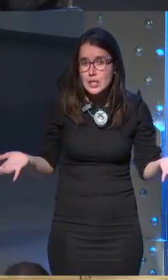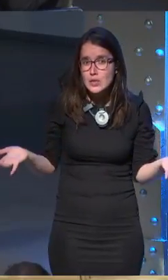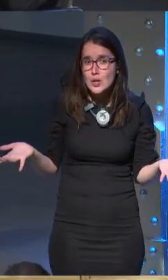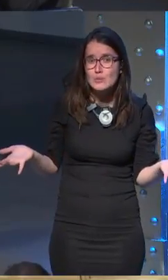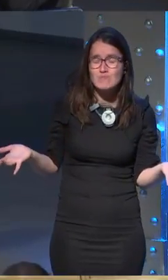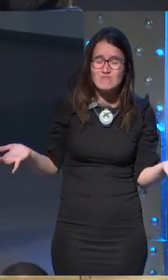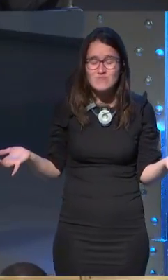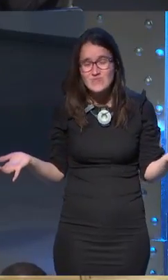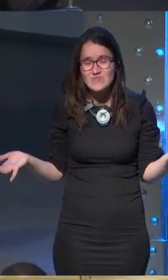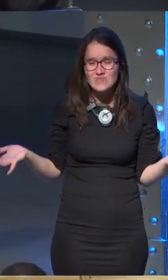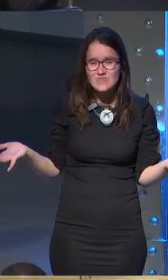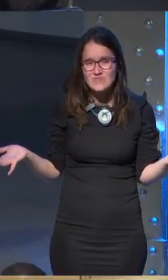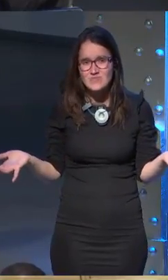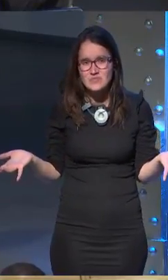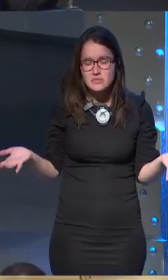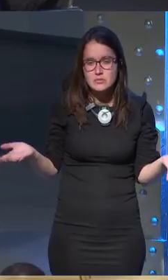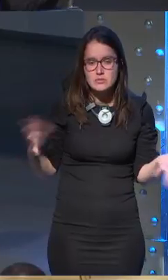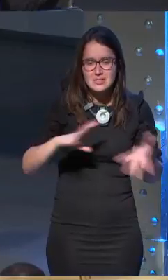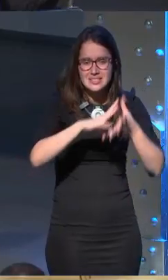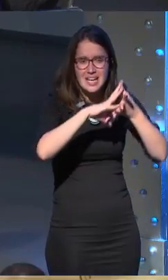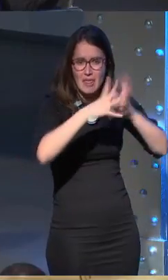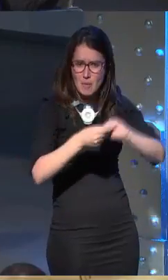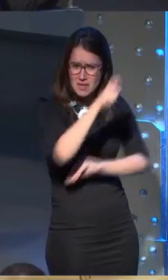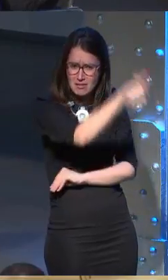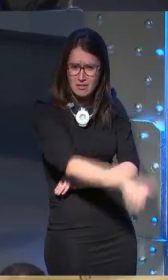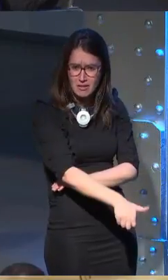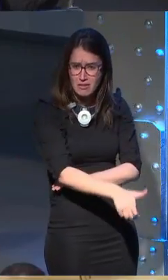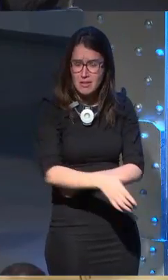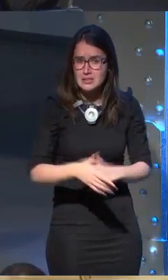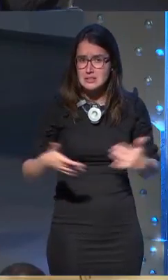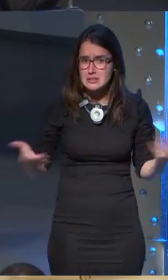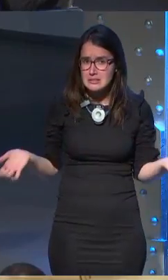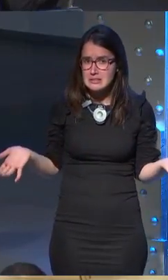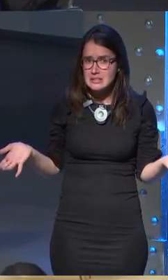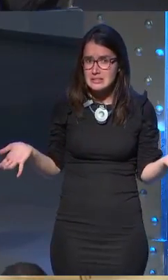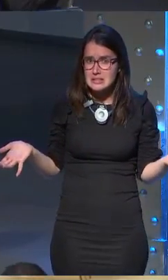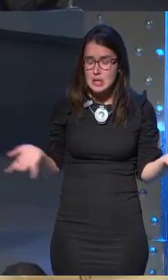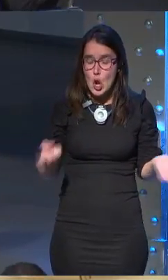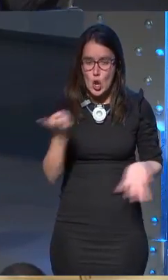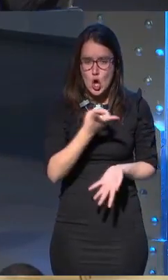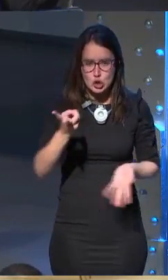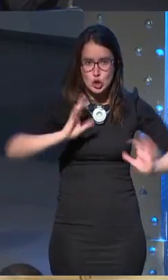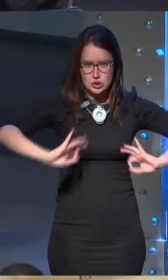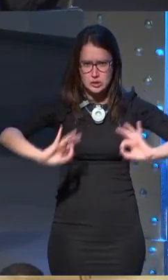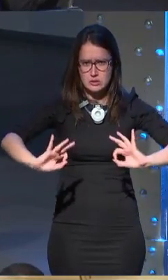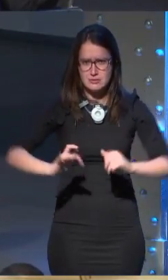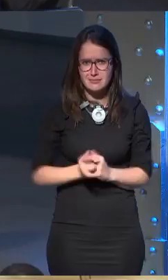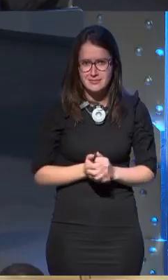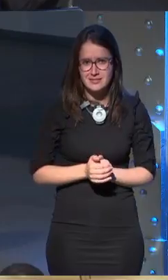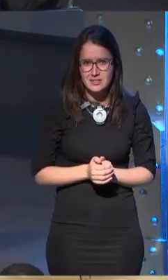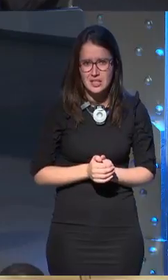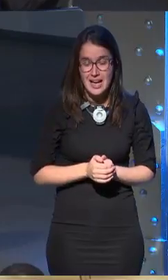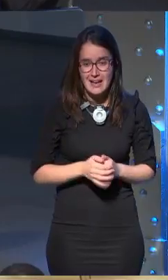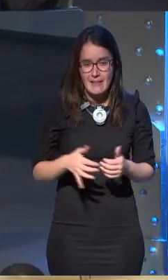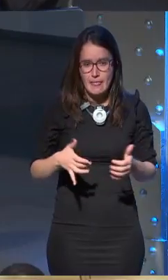better description. ¿Se ajusta a su perfil? Yes. Does it fit your profile? You and your brothers,